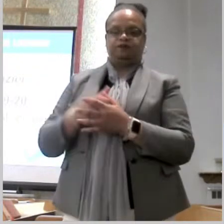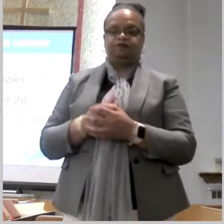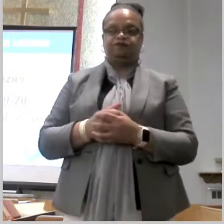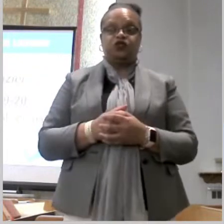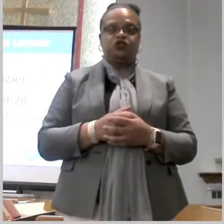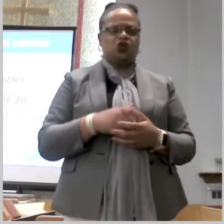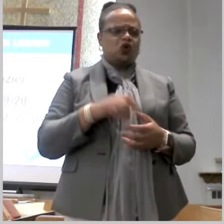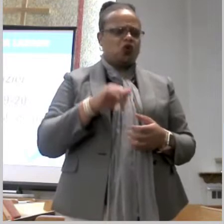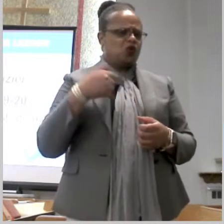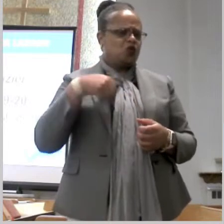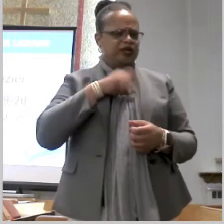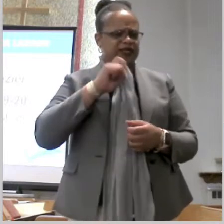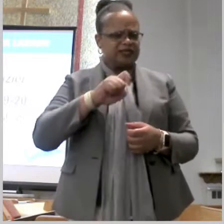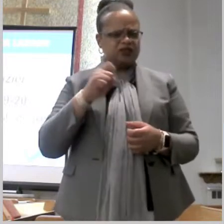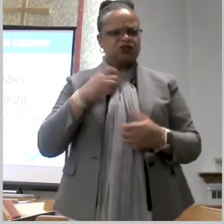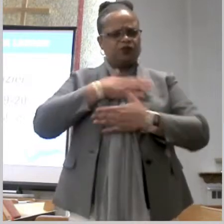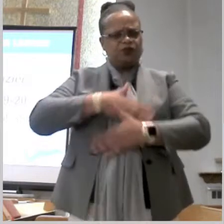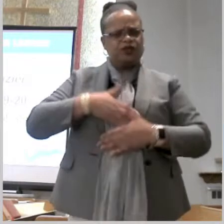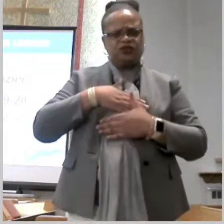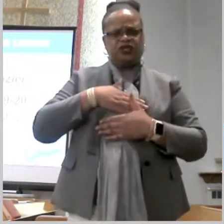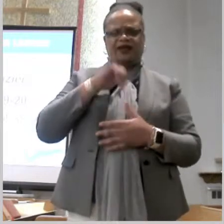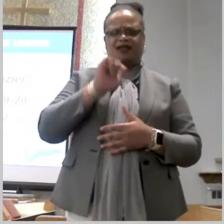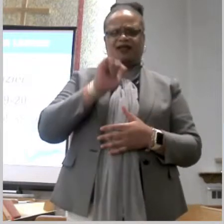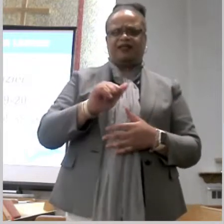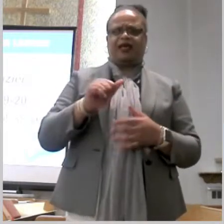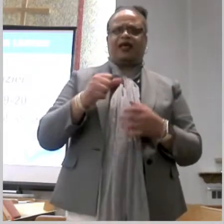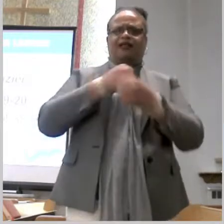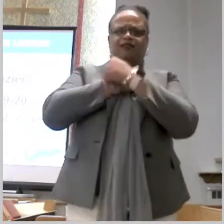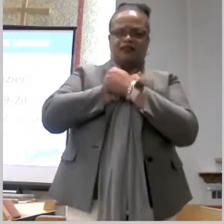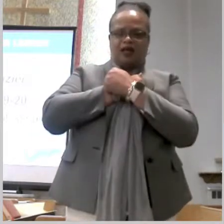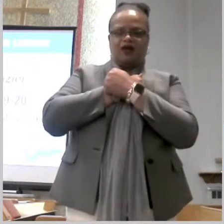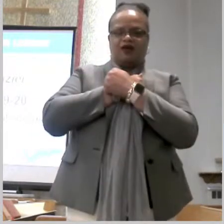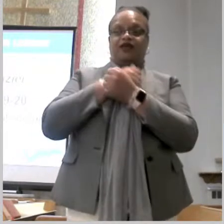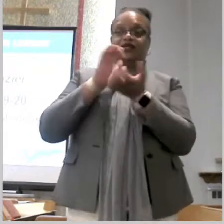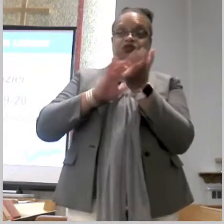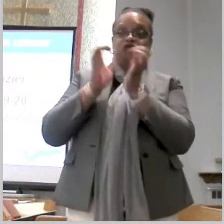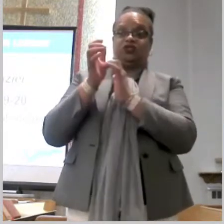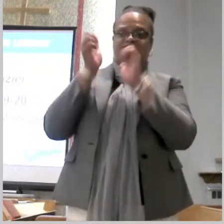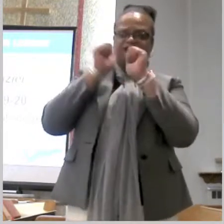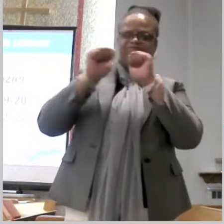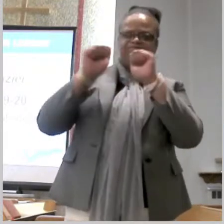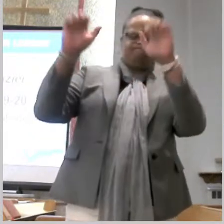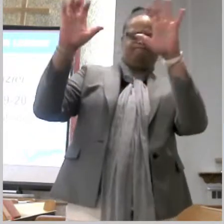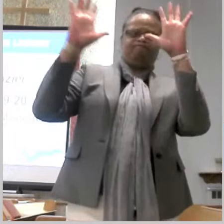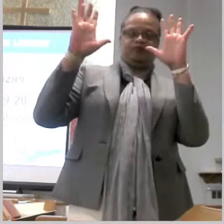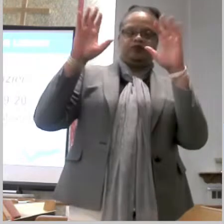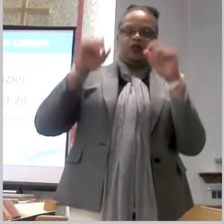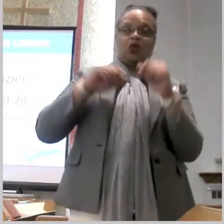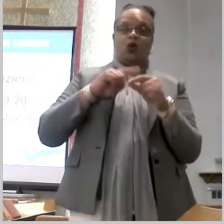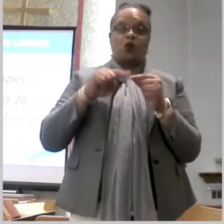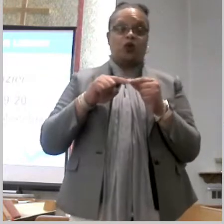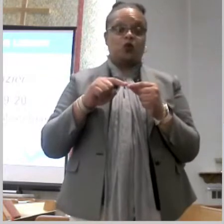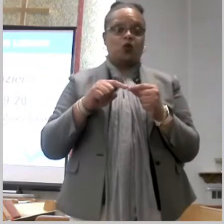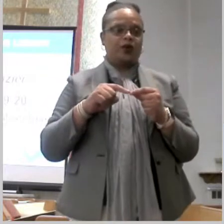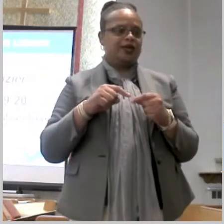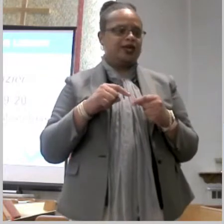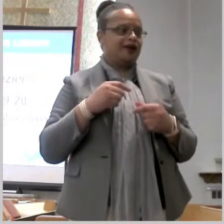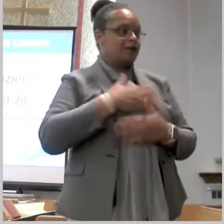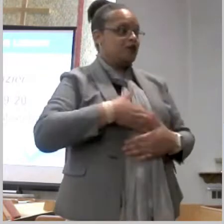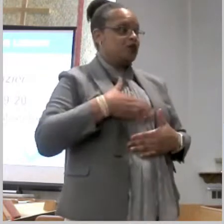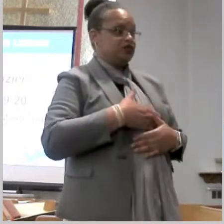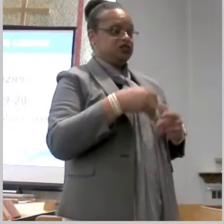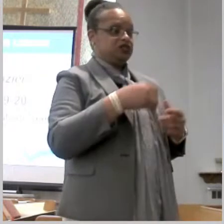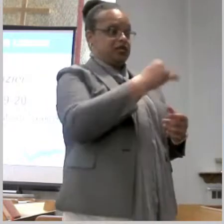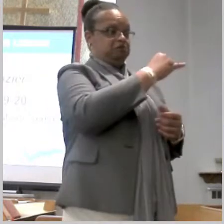and sacrifice of the Lord's Supper. When we admire a work of art, we often marvel at the love and the